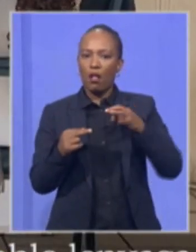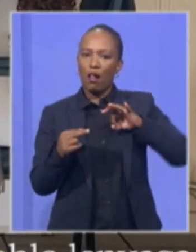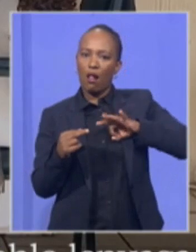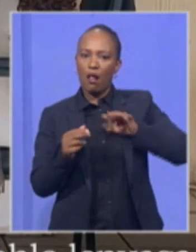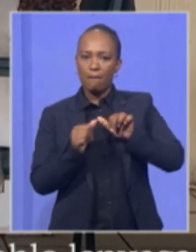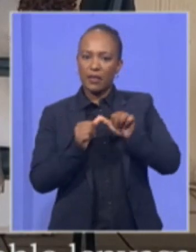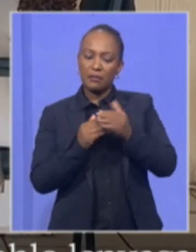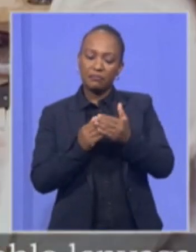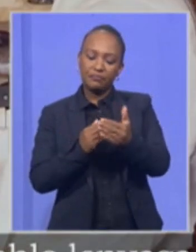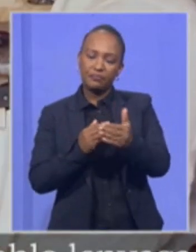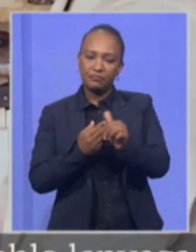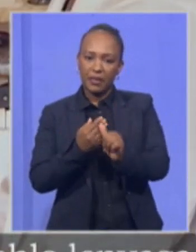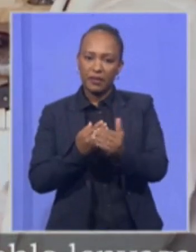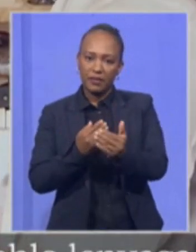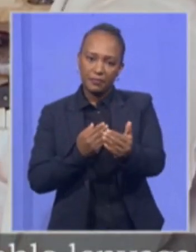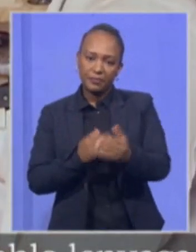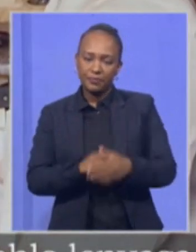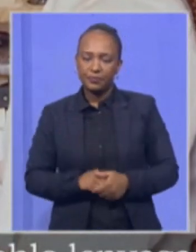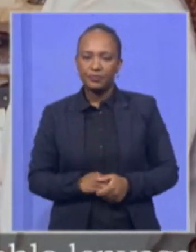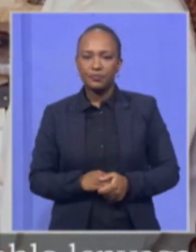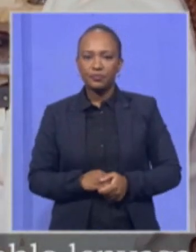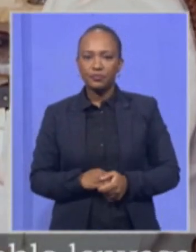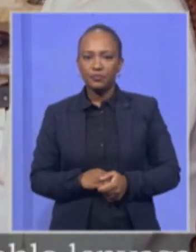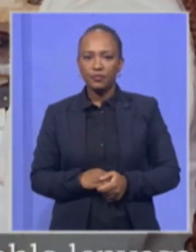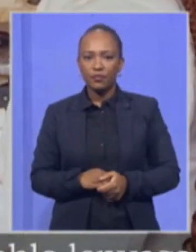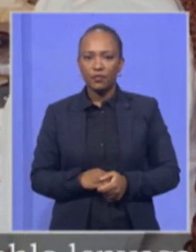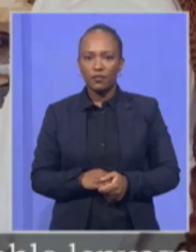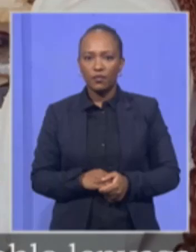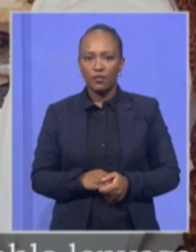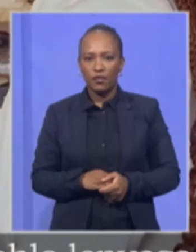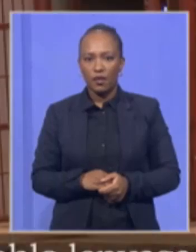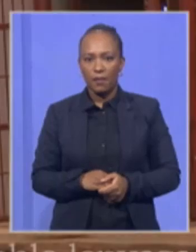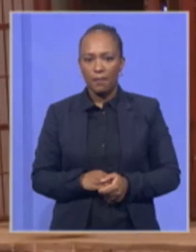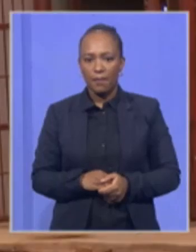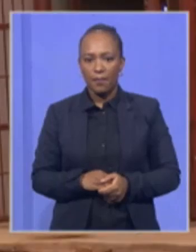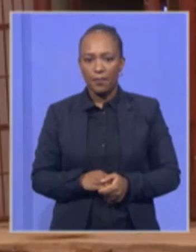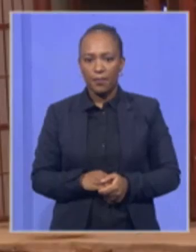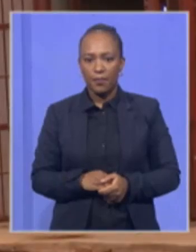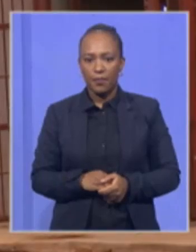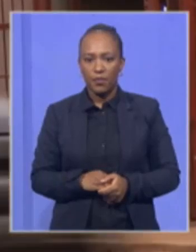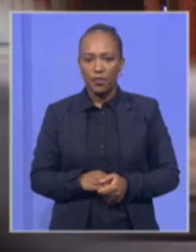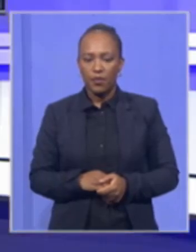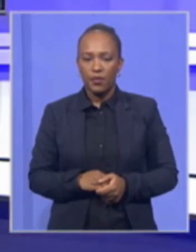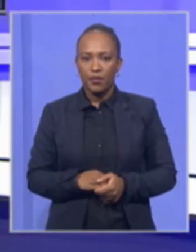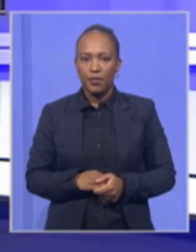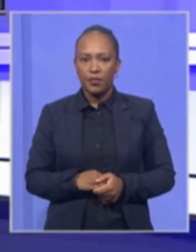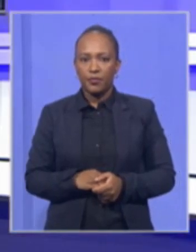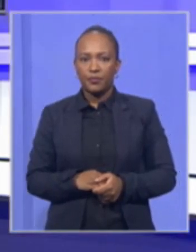tse di tlang. Solofelo Mogami, SABC News, Mahikeng.